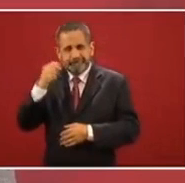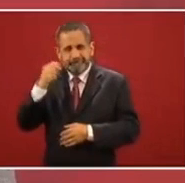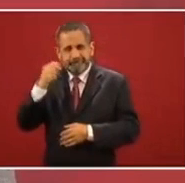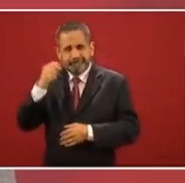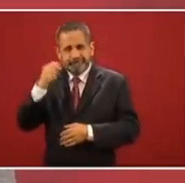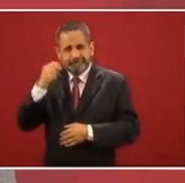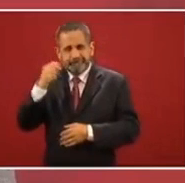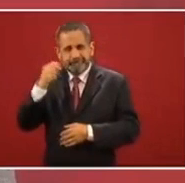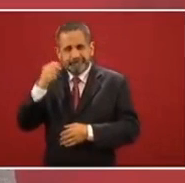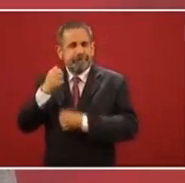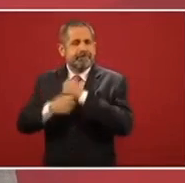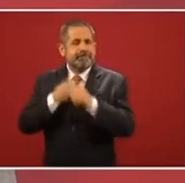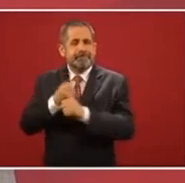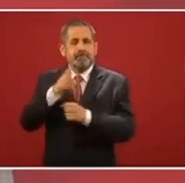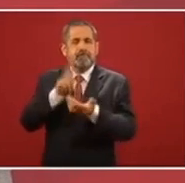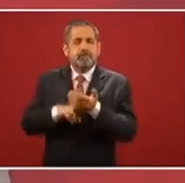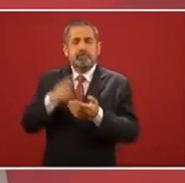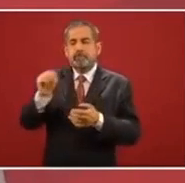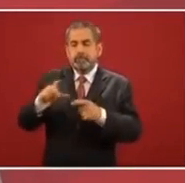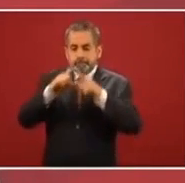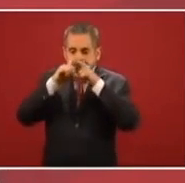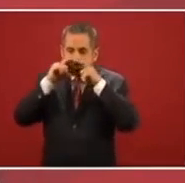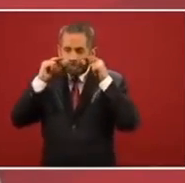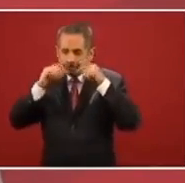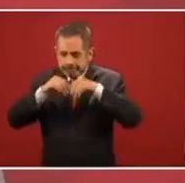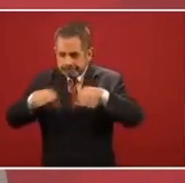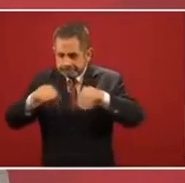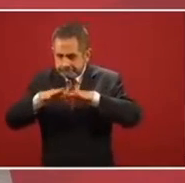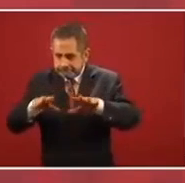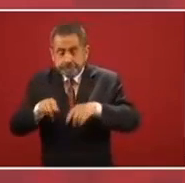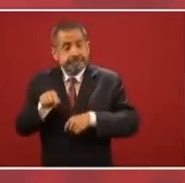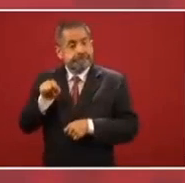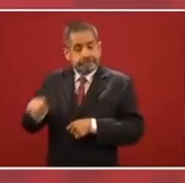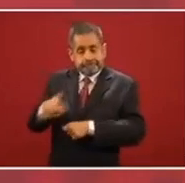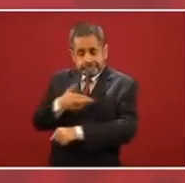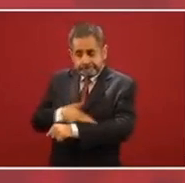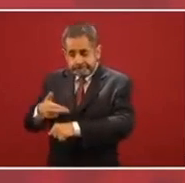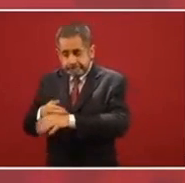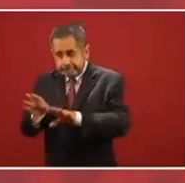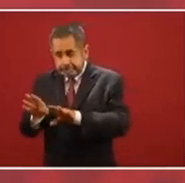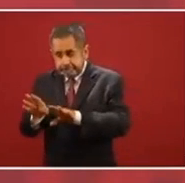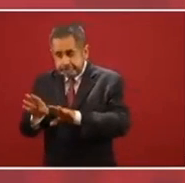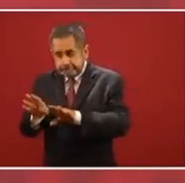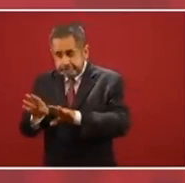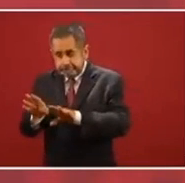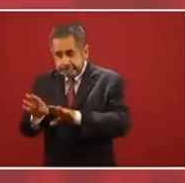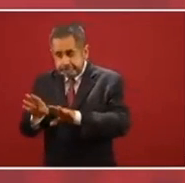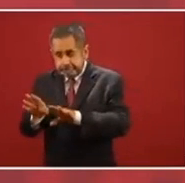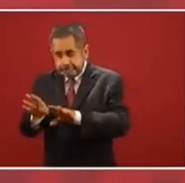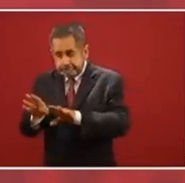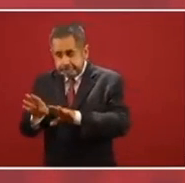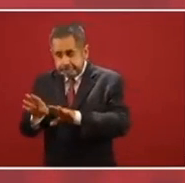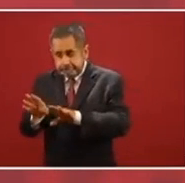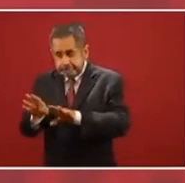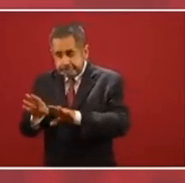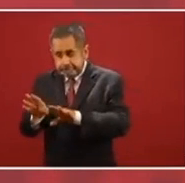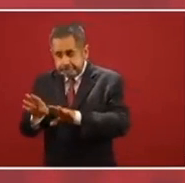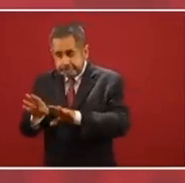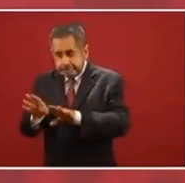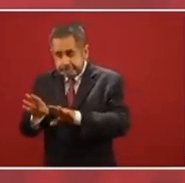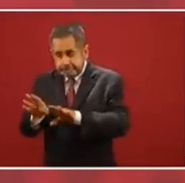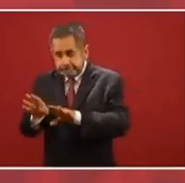of 2009, se buscaron los mecanismos para canalizar fondos we looked for the mechanisms